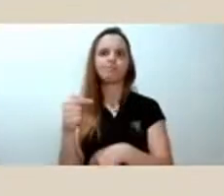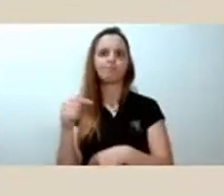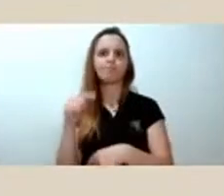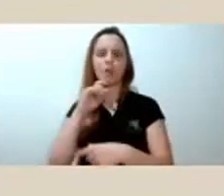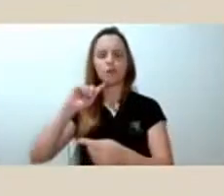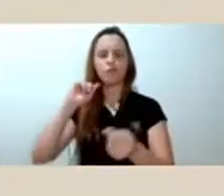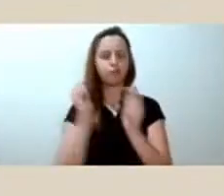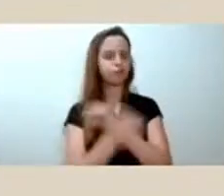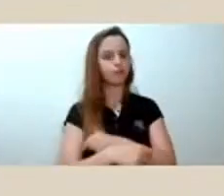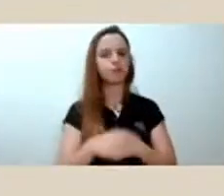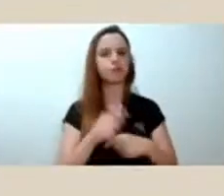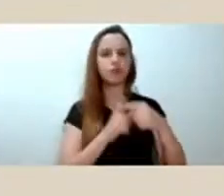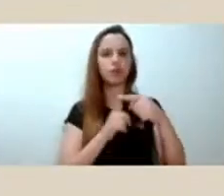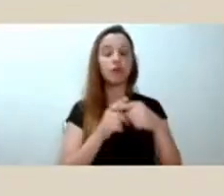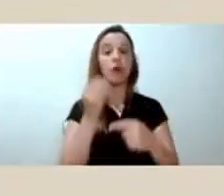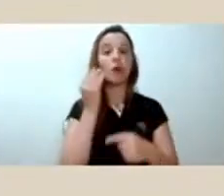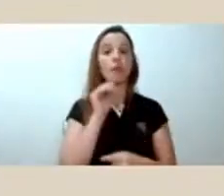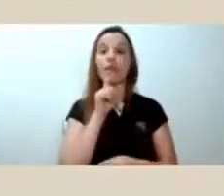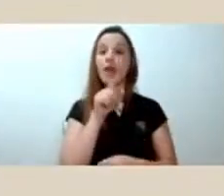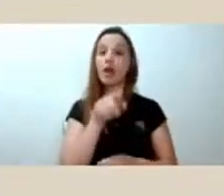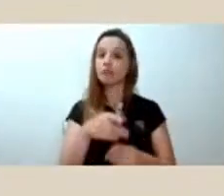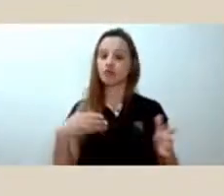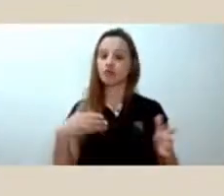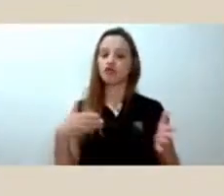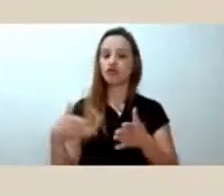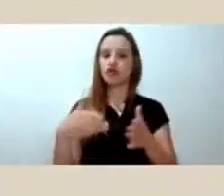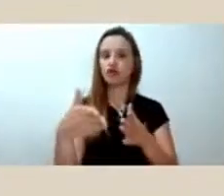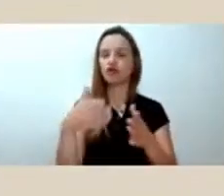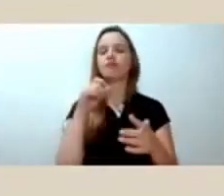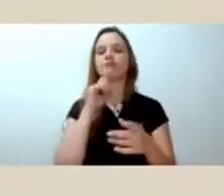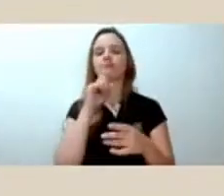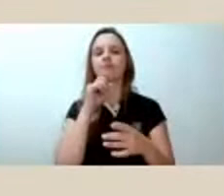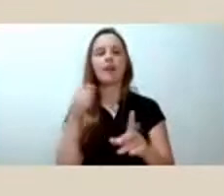can this be a strategy in fighting racism, for example?